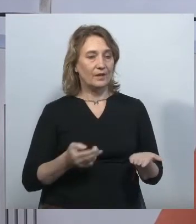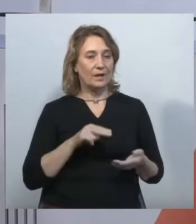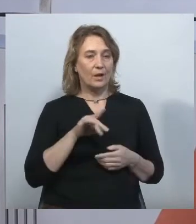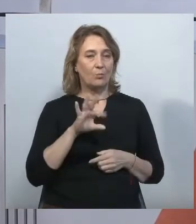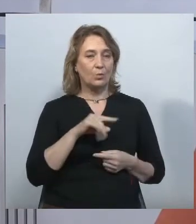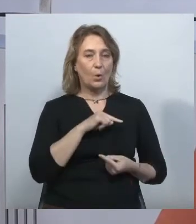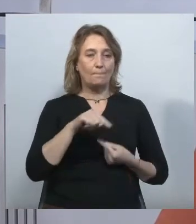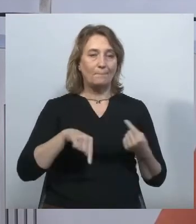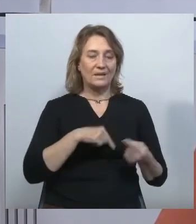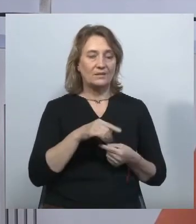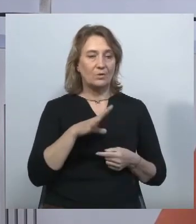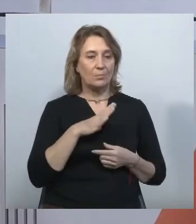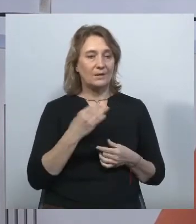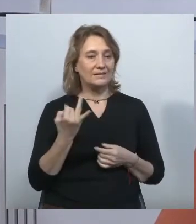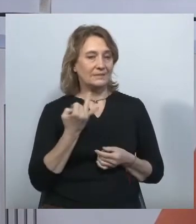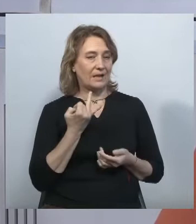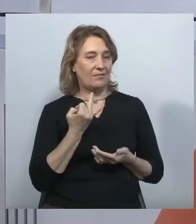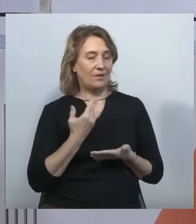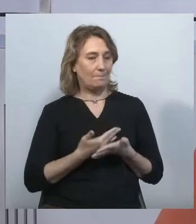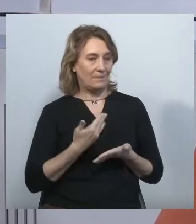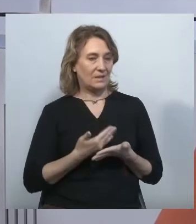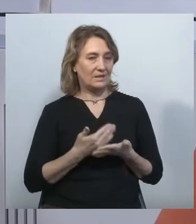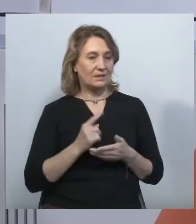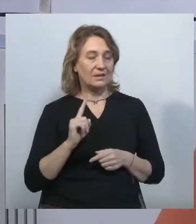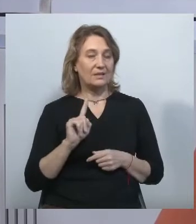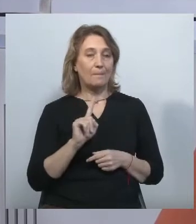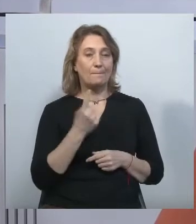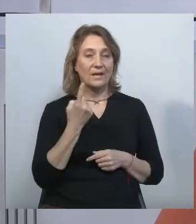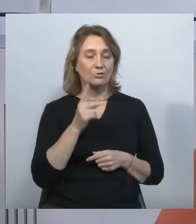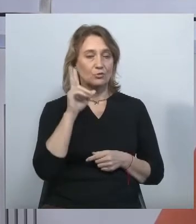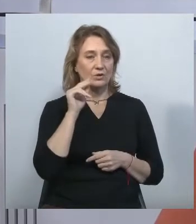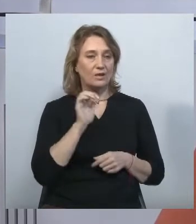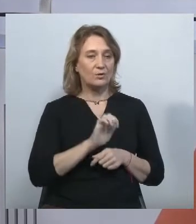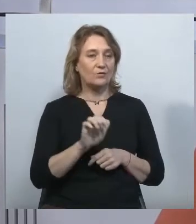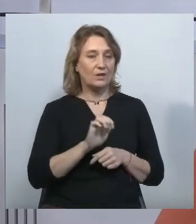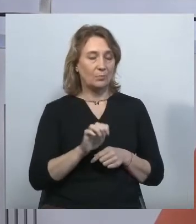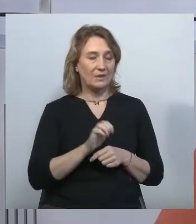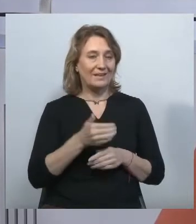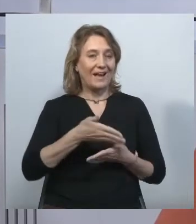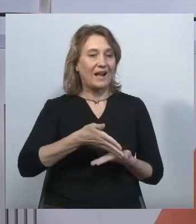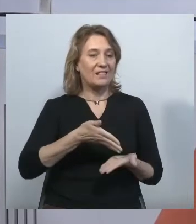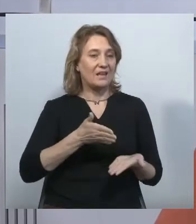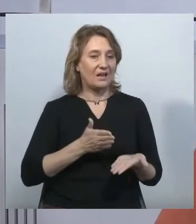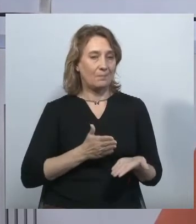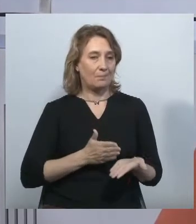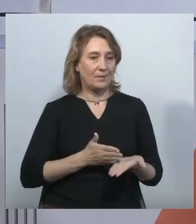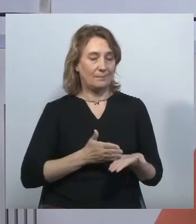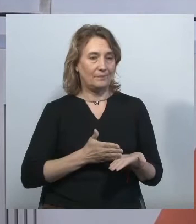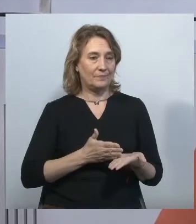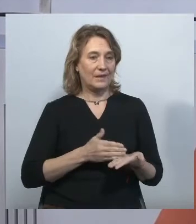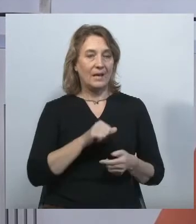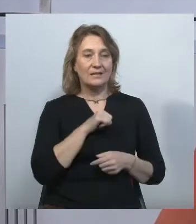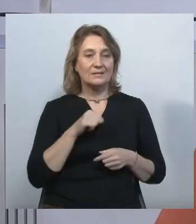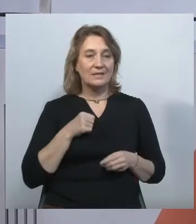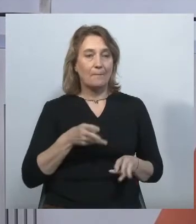business consolidation, and there was an interesting example there. So the first date of bread